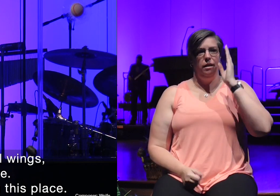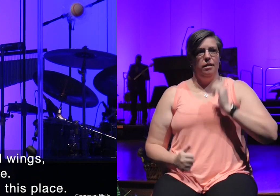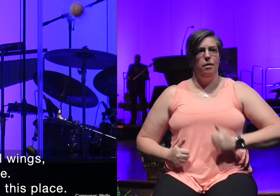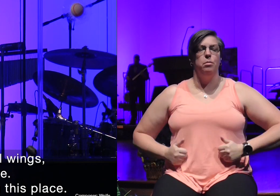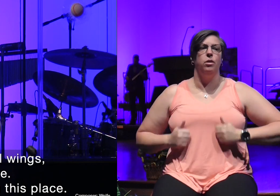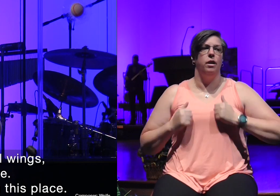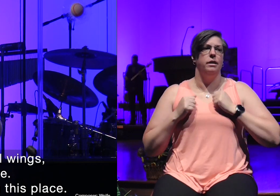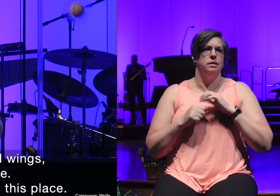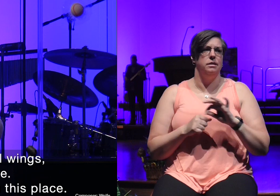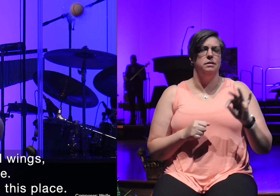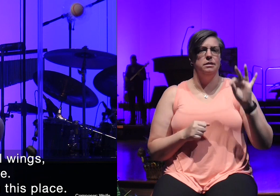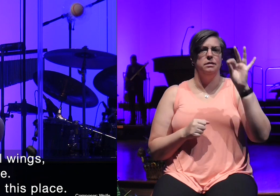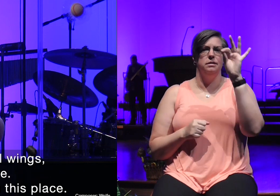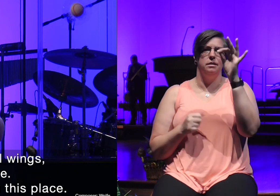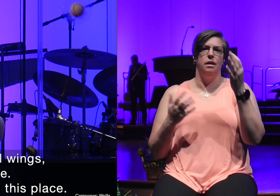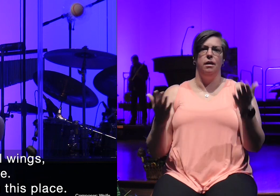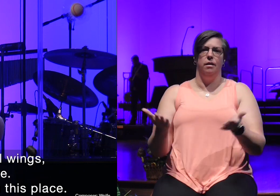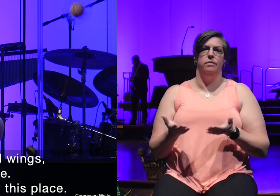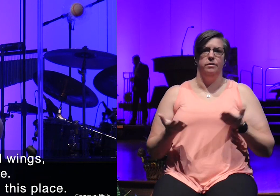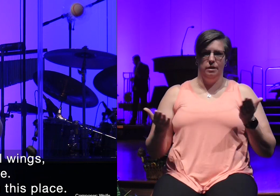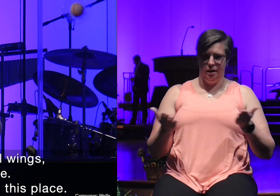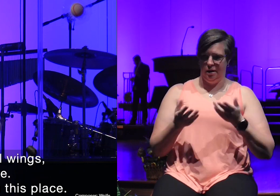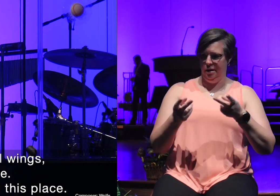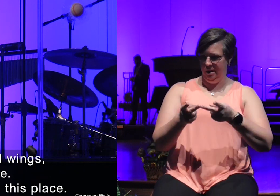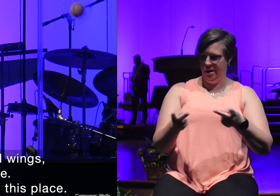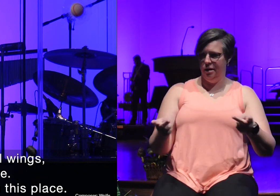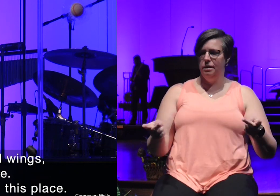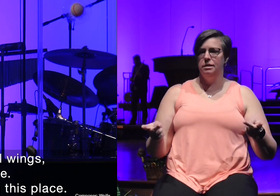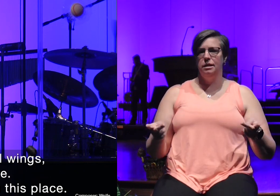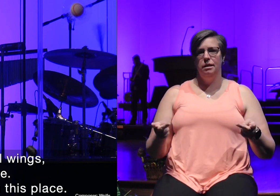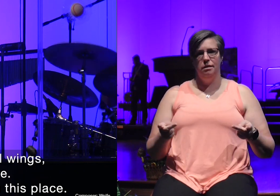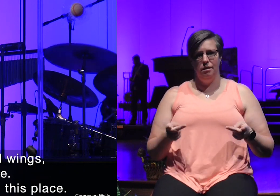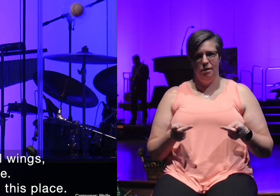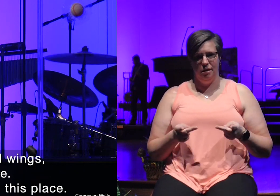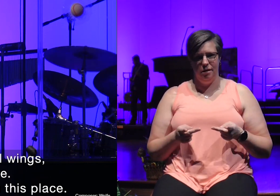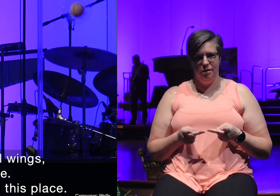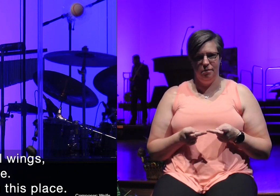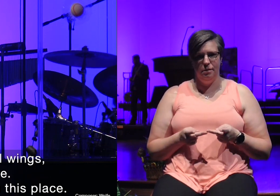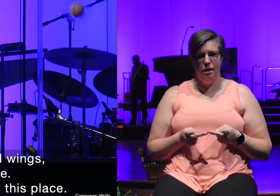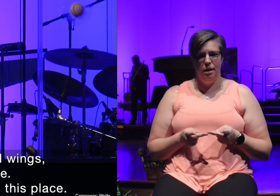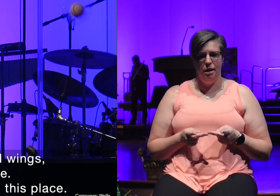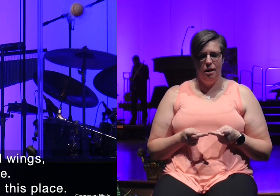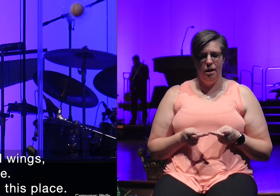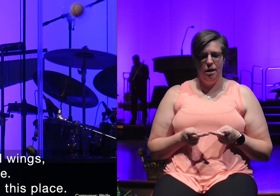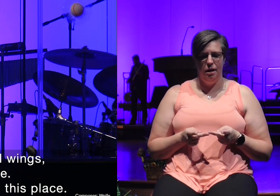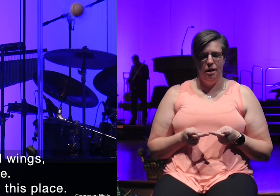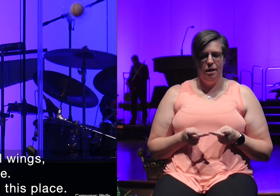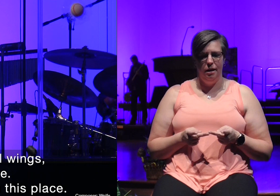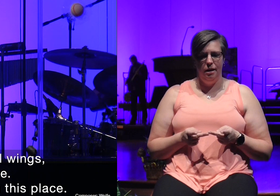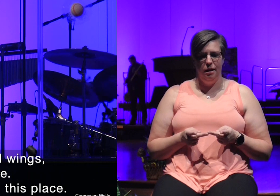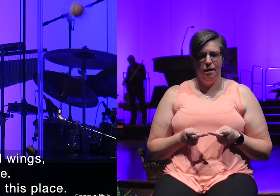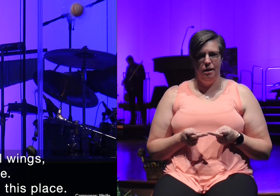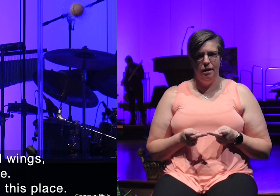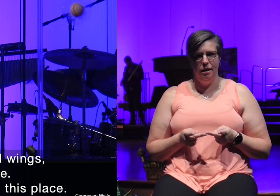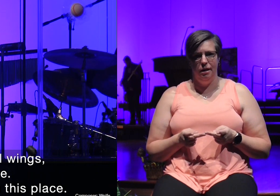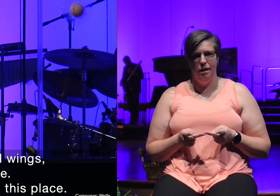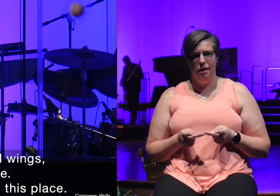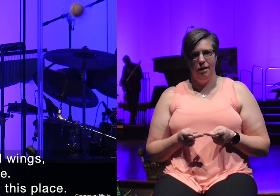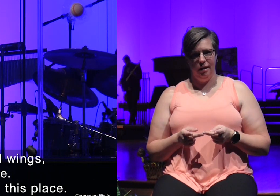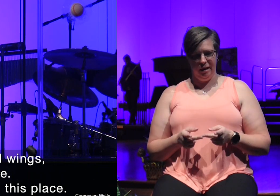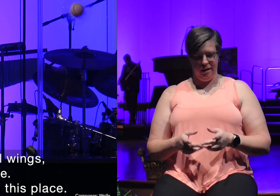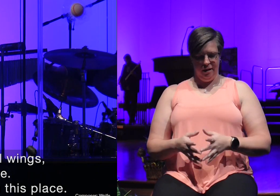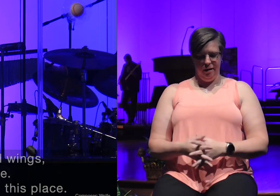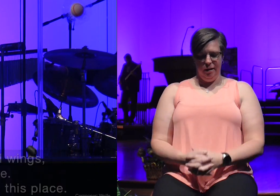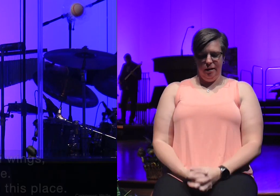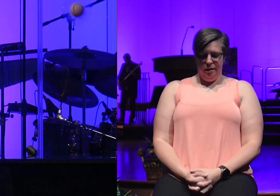Surely the presence of God is in this place.